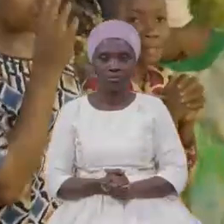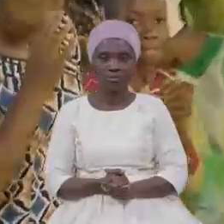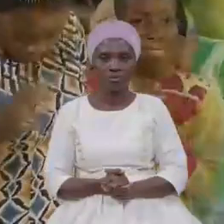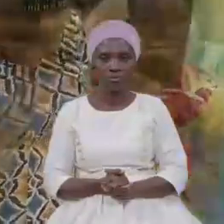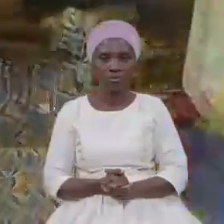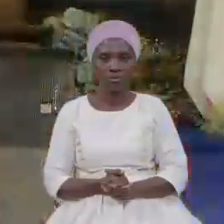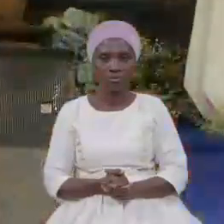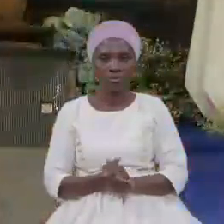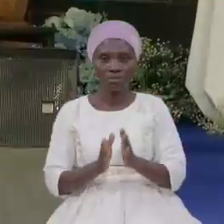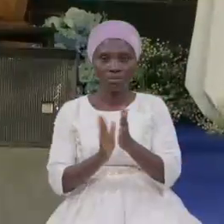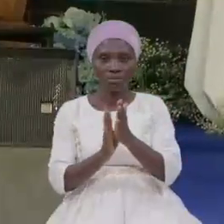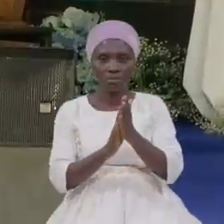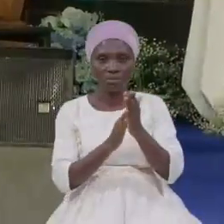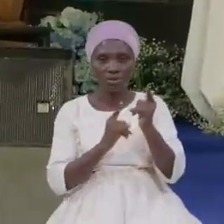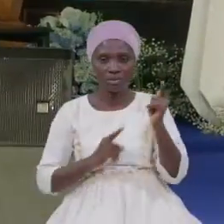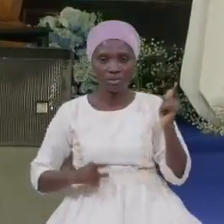Praise the Lord.